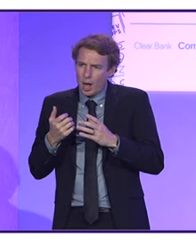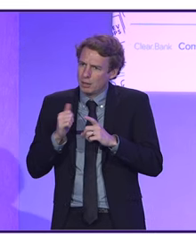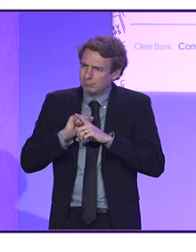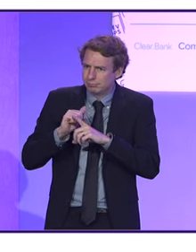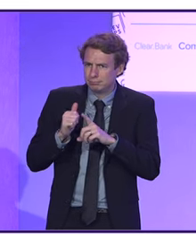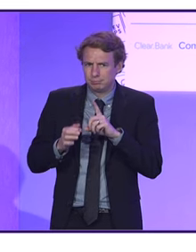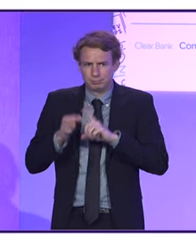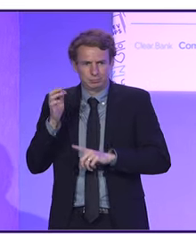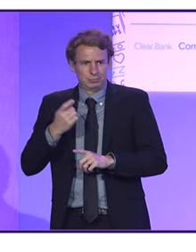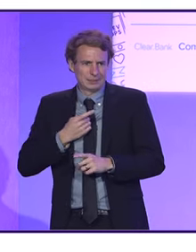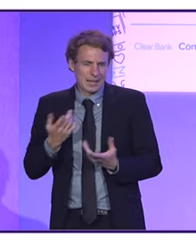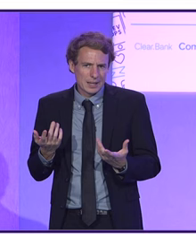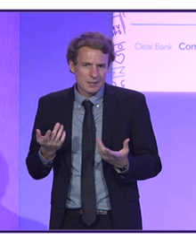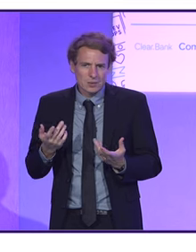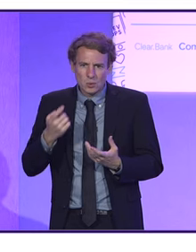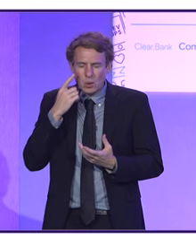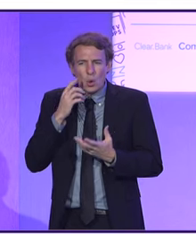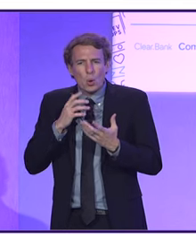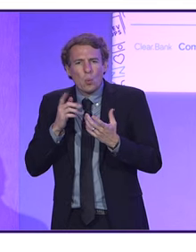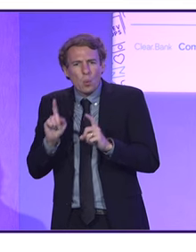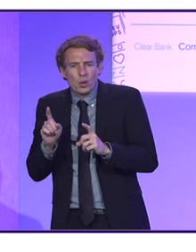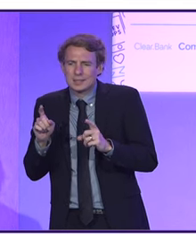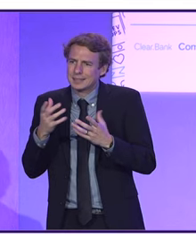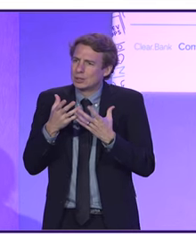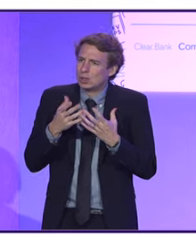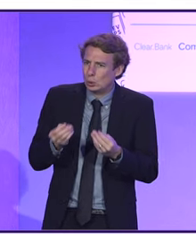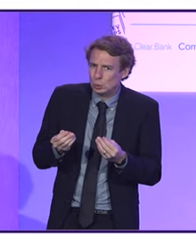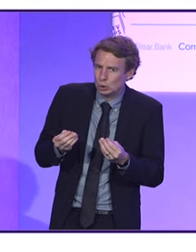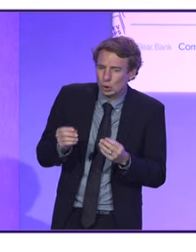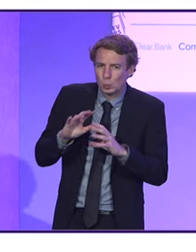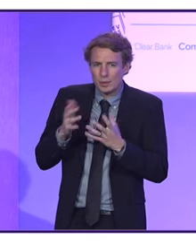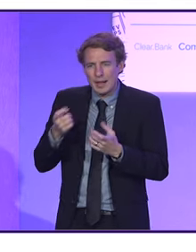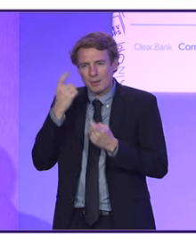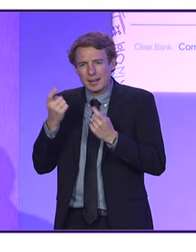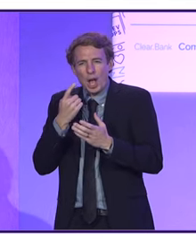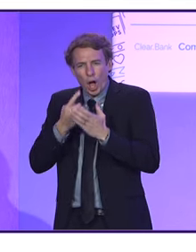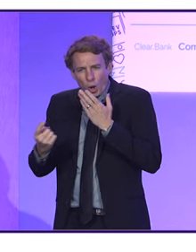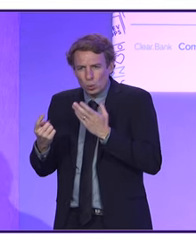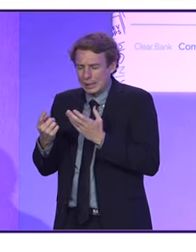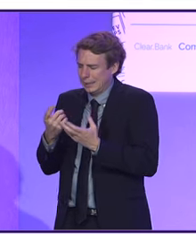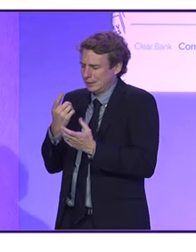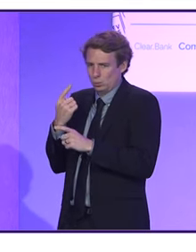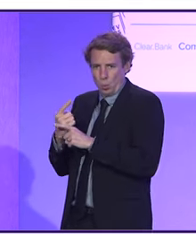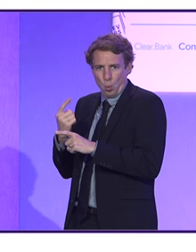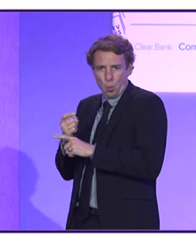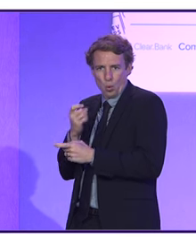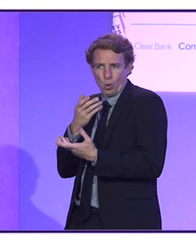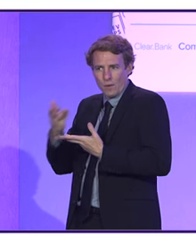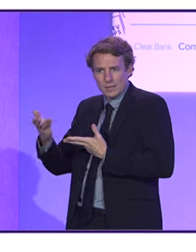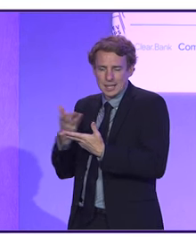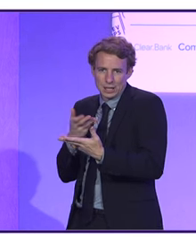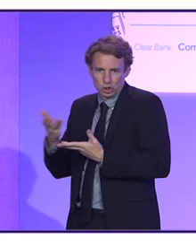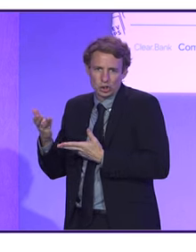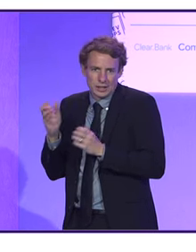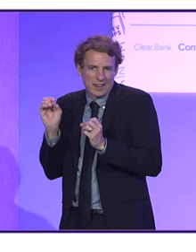problem without focusing exclusively on conversational feedback. Because what is feedback? Feedback is